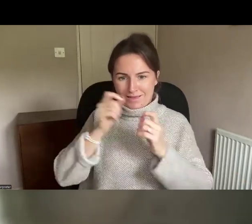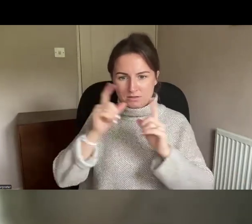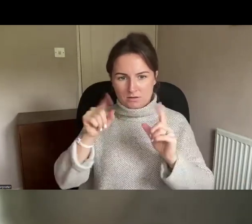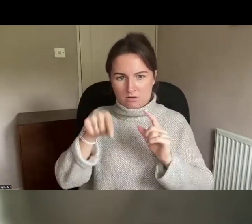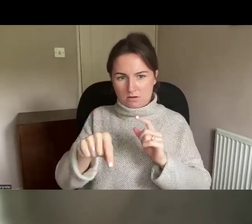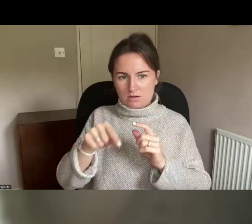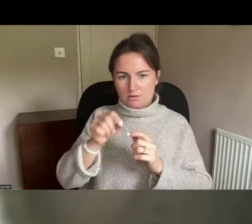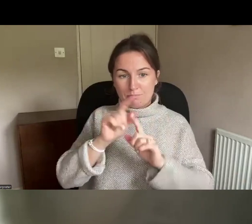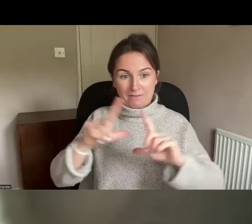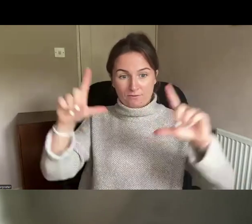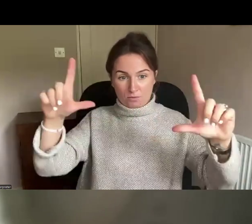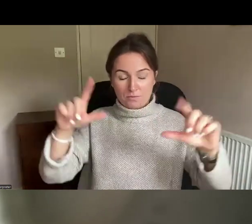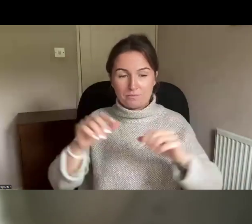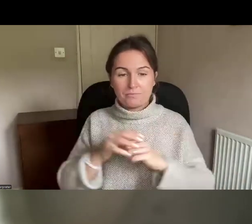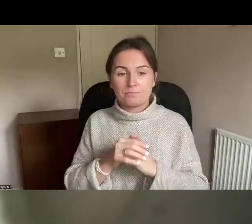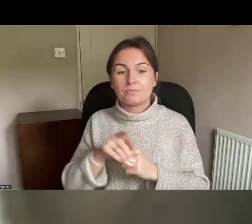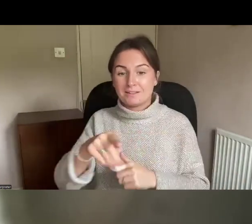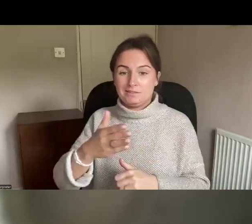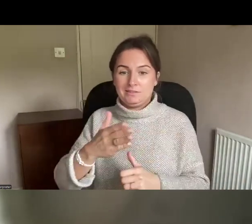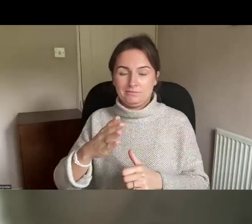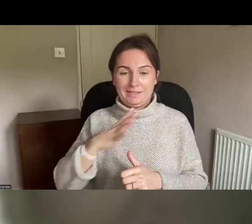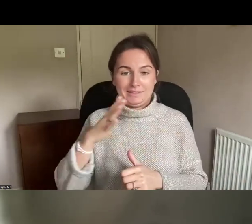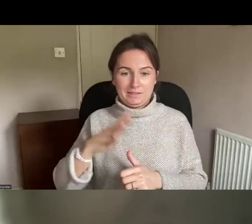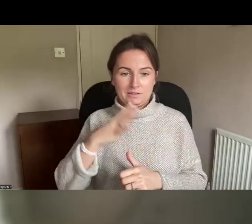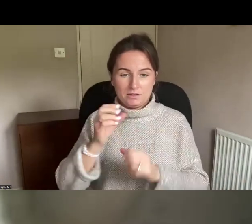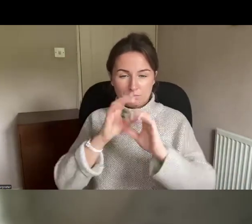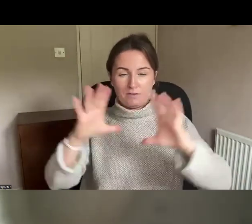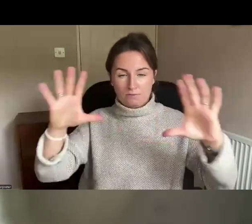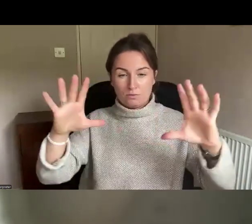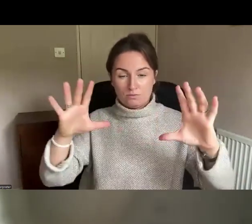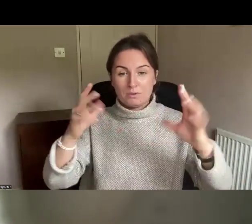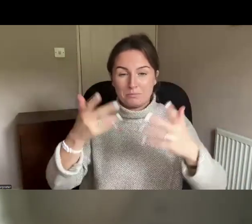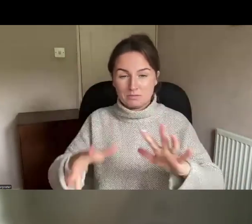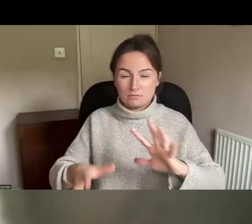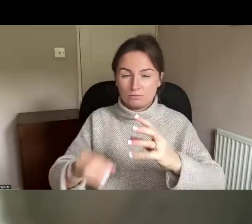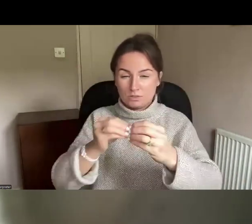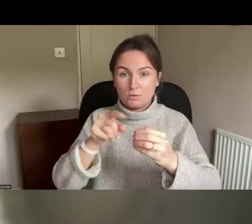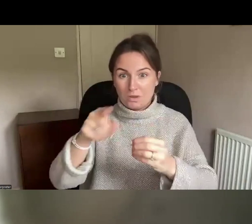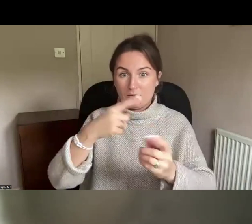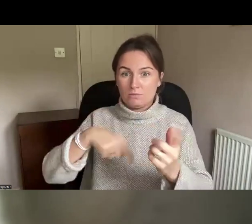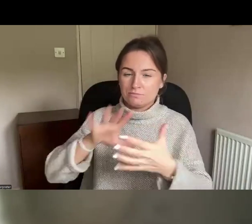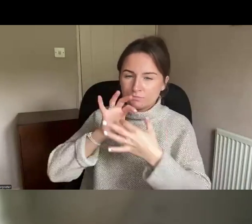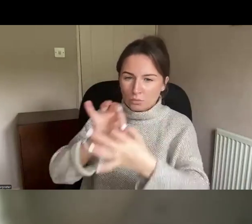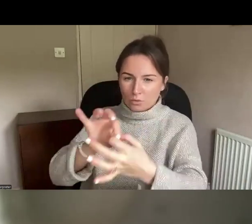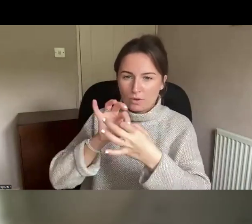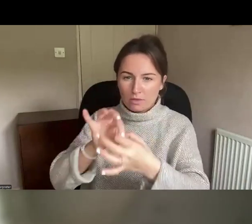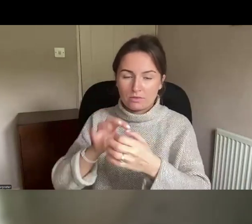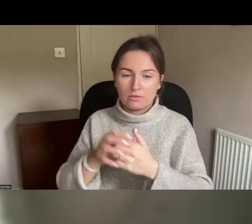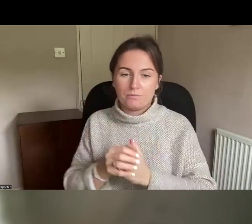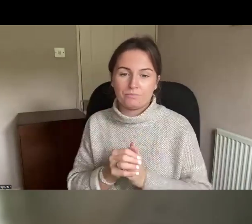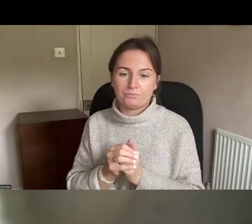the data. So it's an existing platform that we've developed to create a specific tool for the Arts